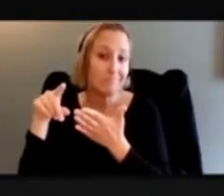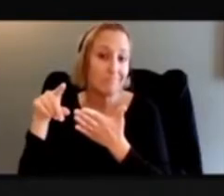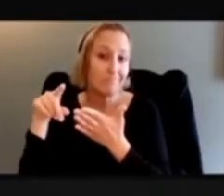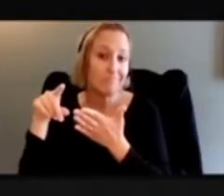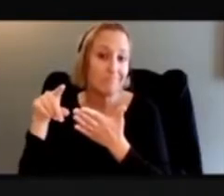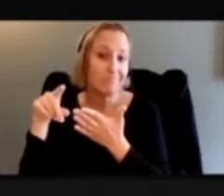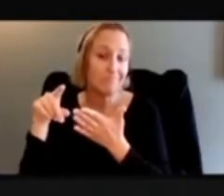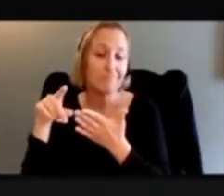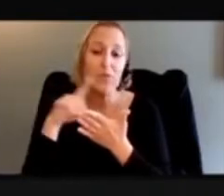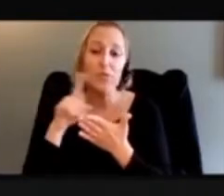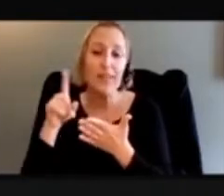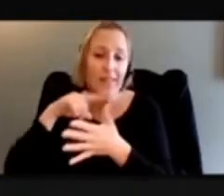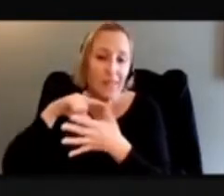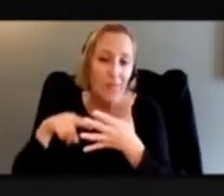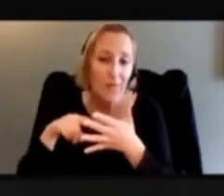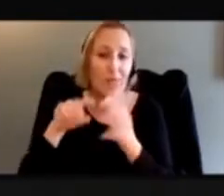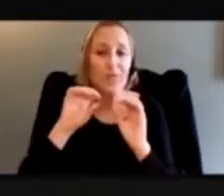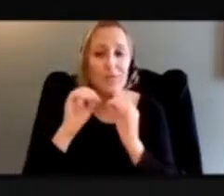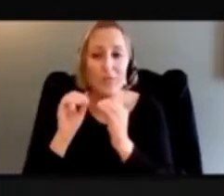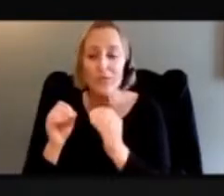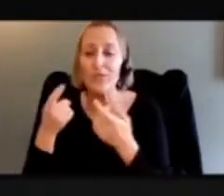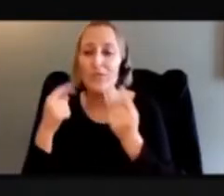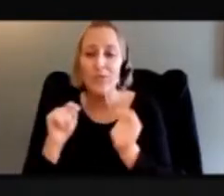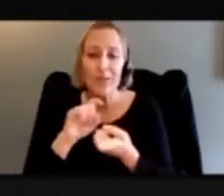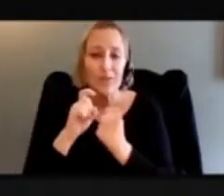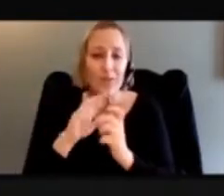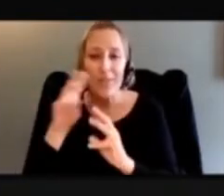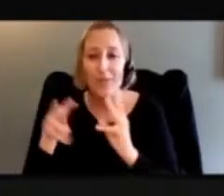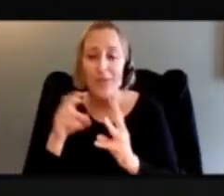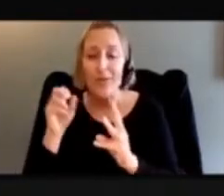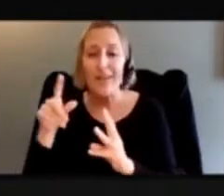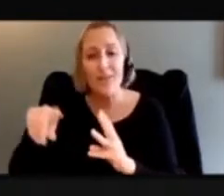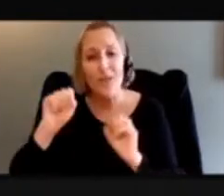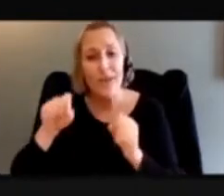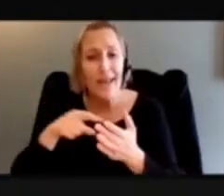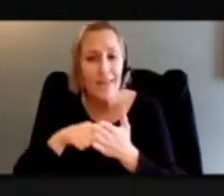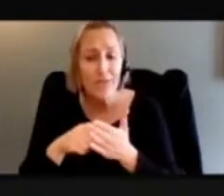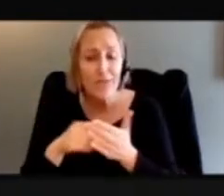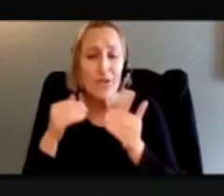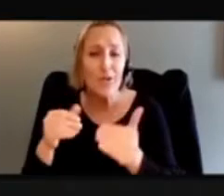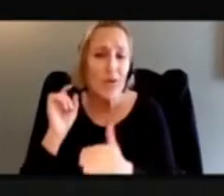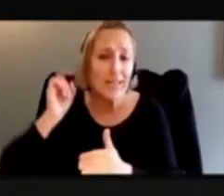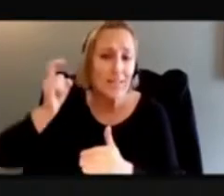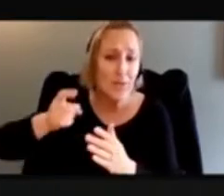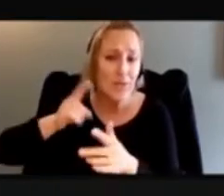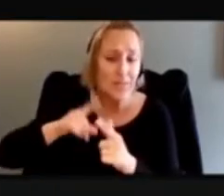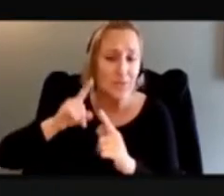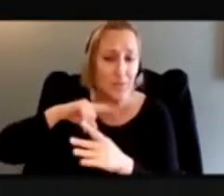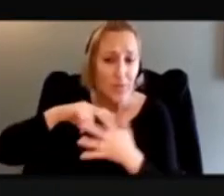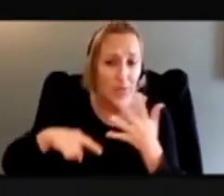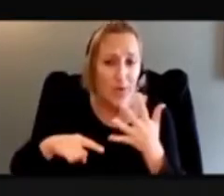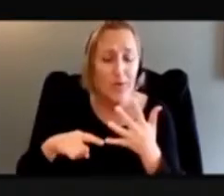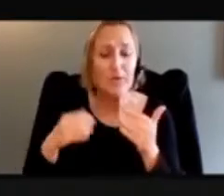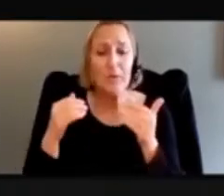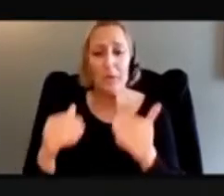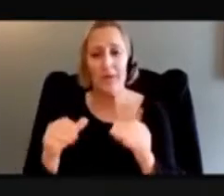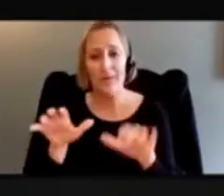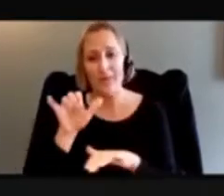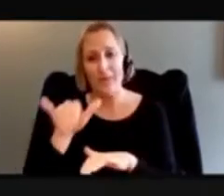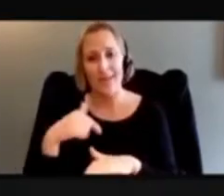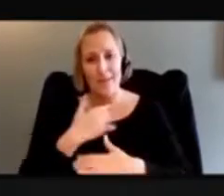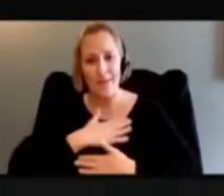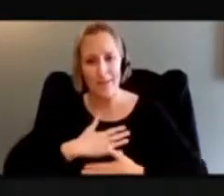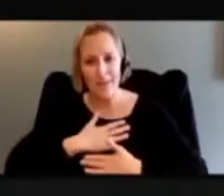are really working to change the world. So if you can make a generous donation, just kind of dig deep and throw a few bucks at these guys, we would